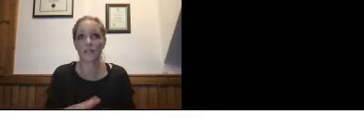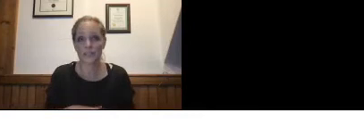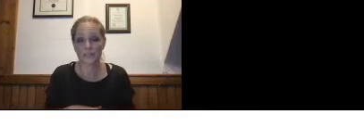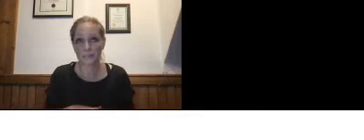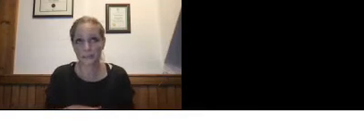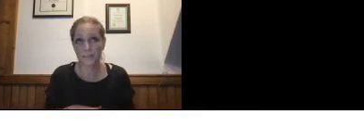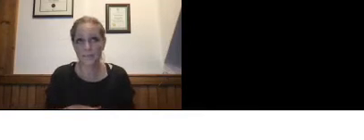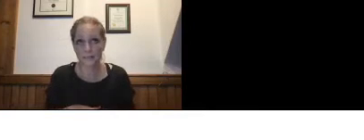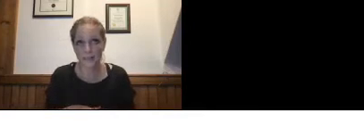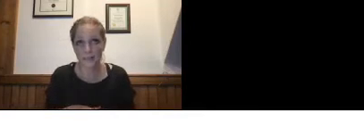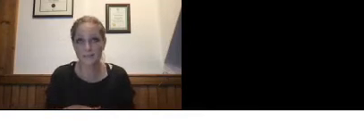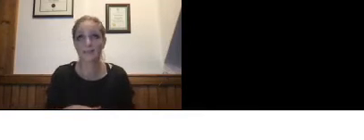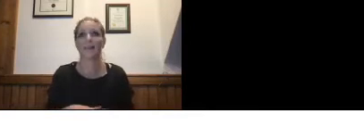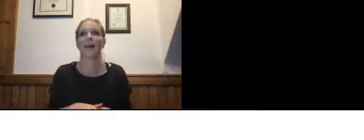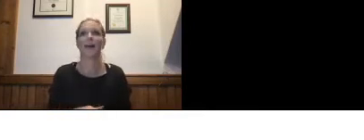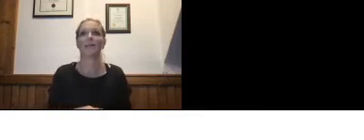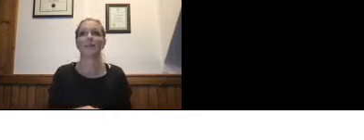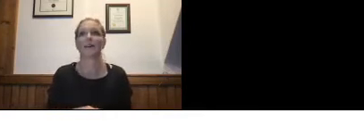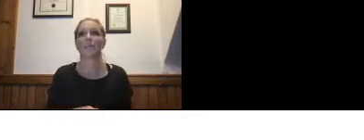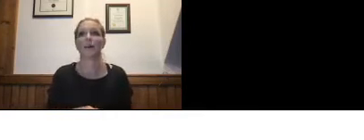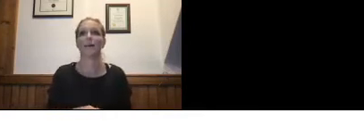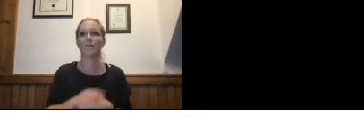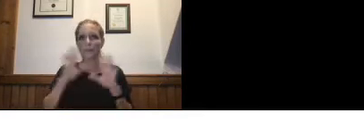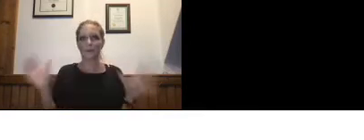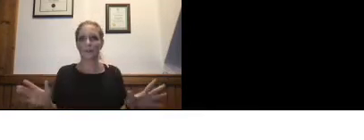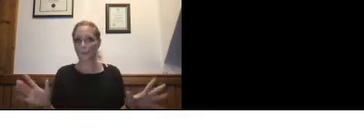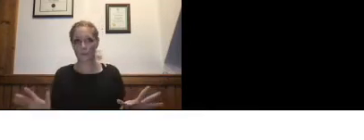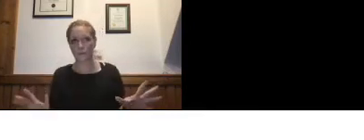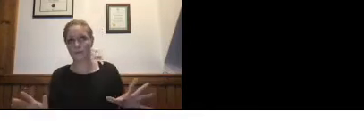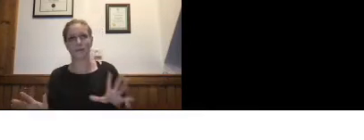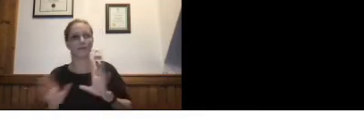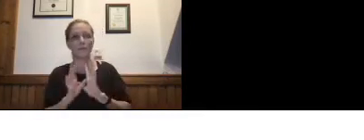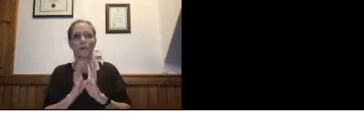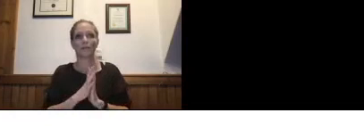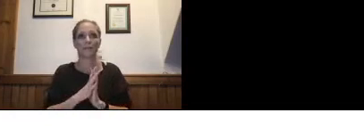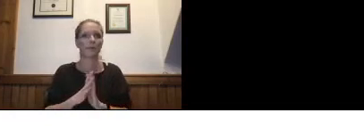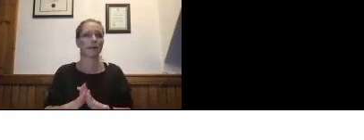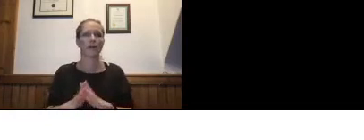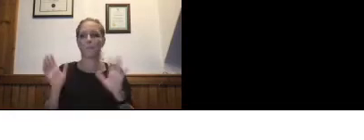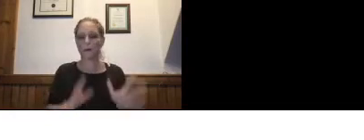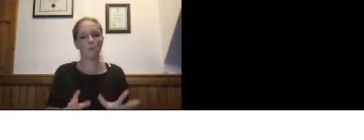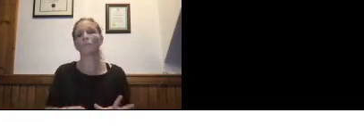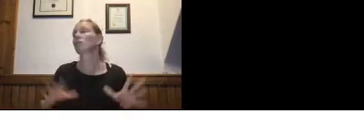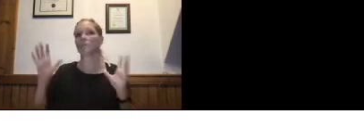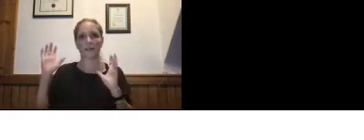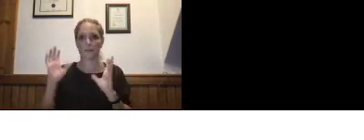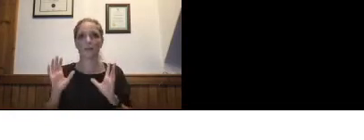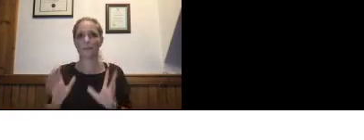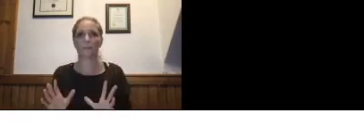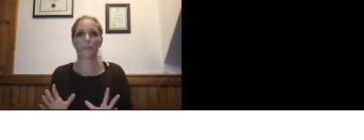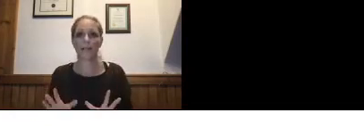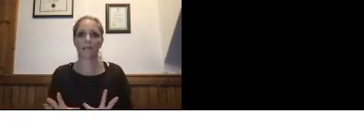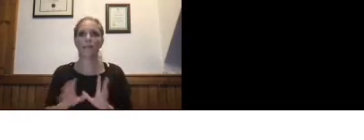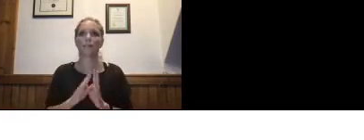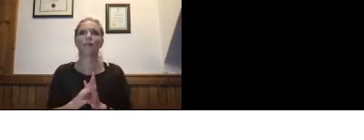all of our genes are made up of DNA. And everyone in the world, everyone in the Muggle world and everyone in